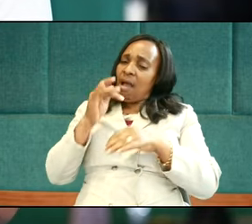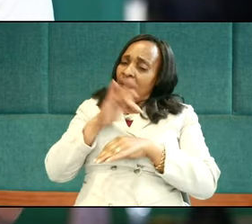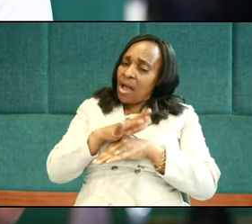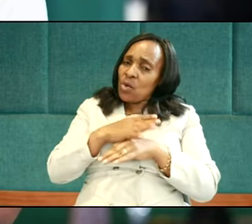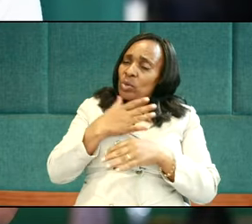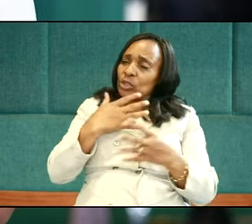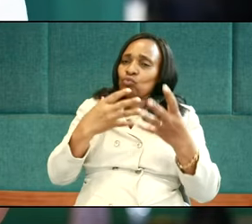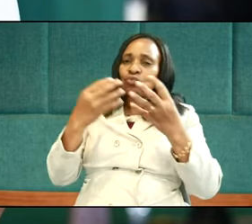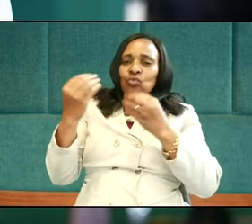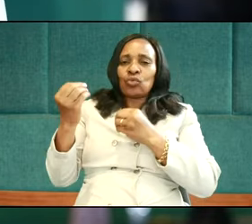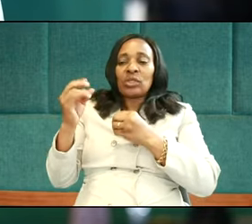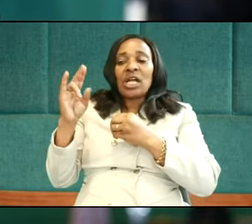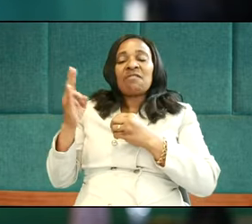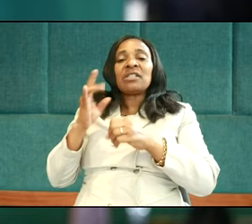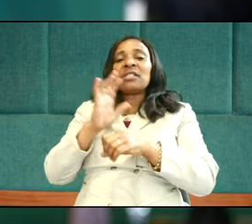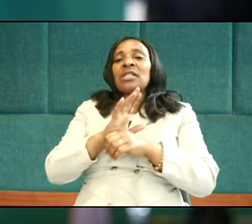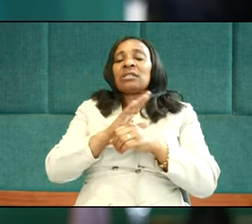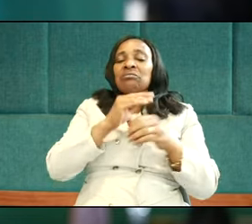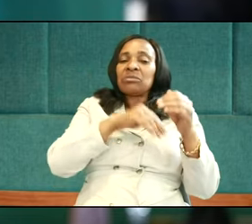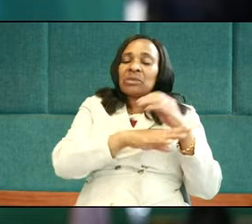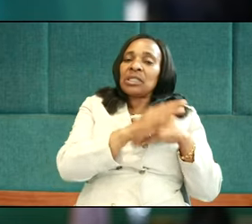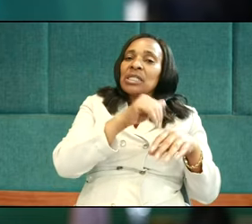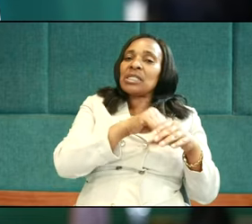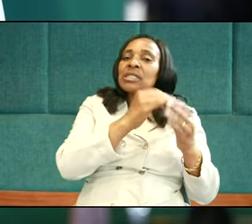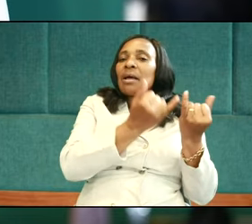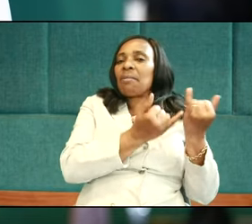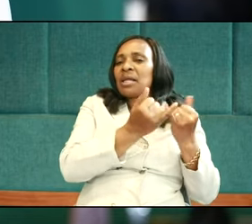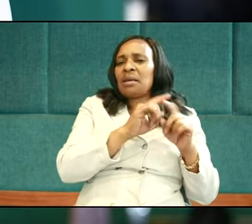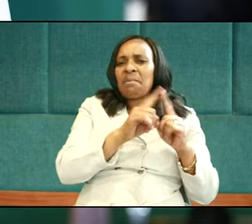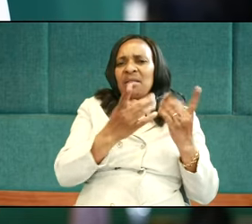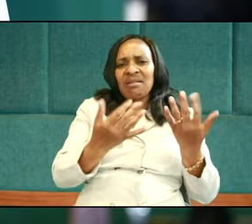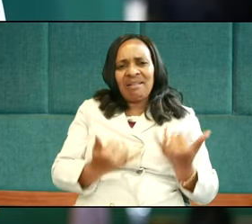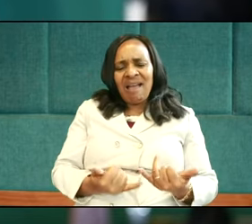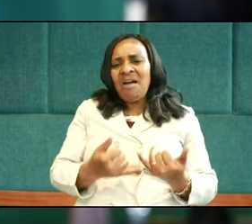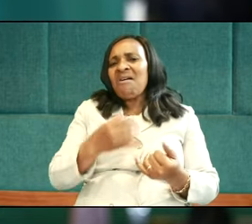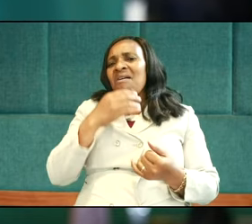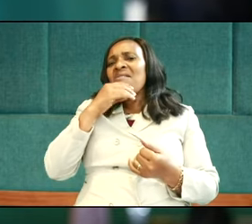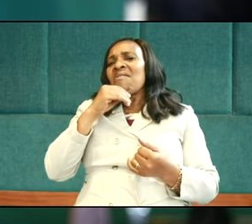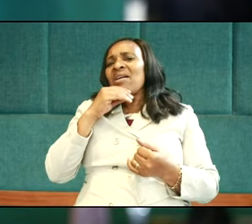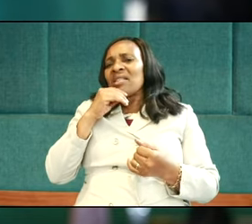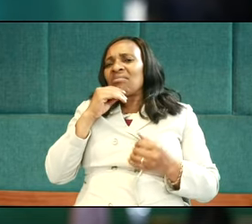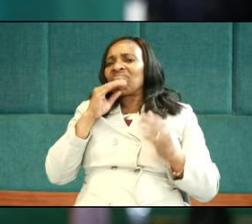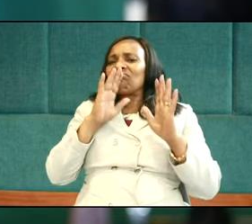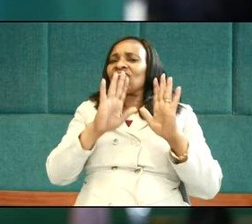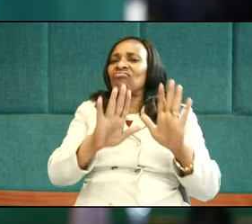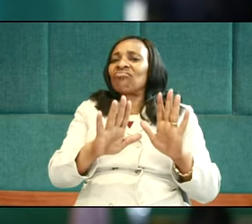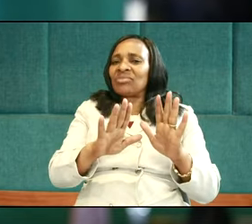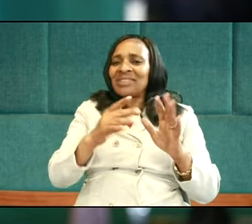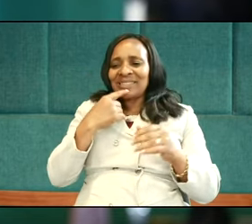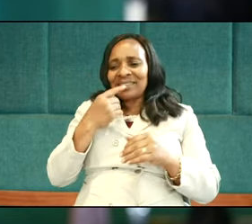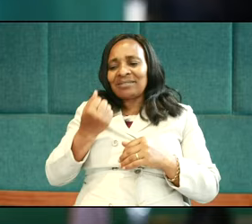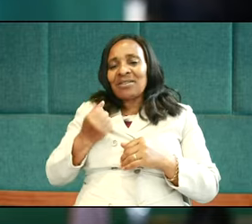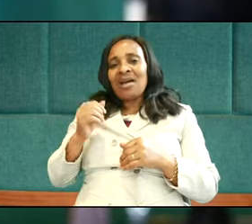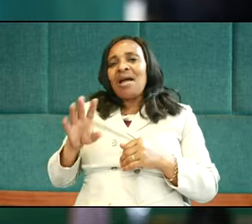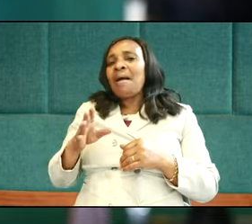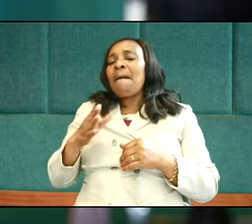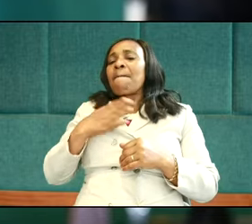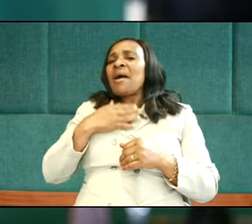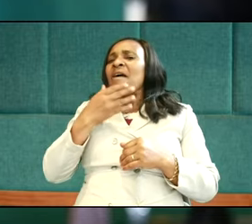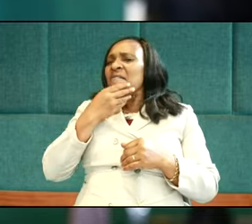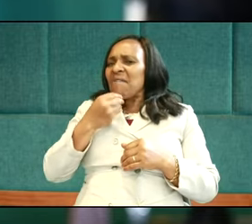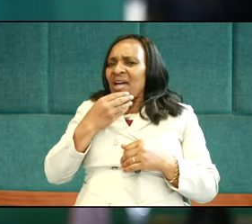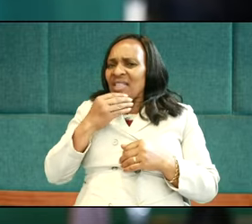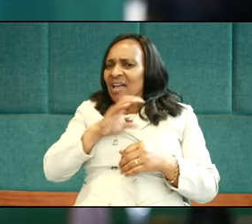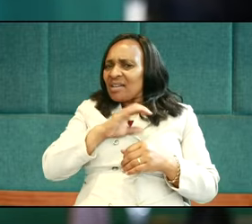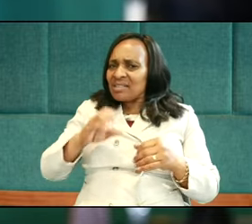to go to an Adventist church on Sabbath, but father had forbidden her from going. He said to her, "My father was